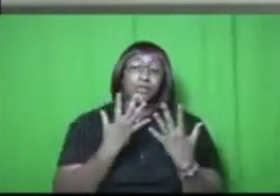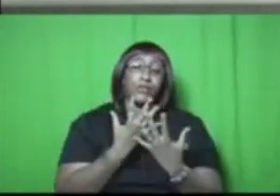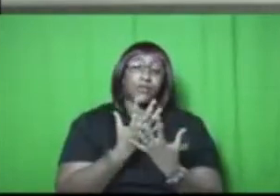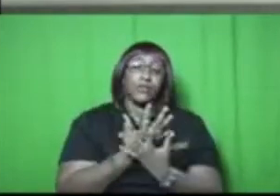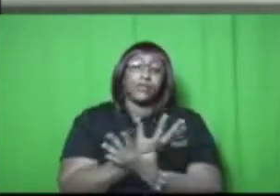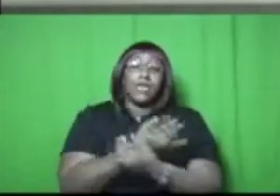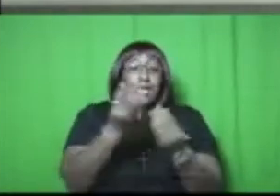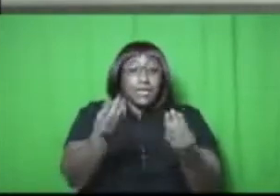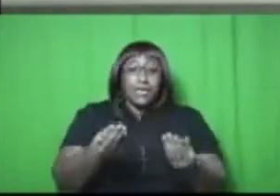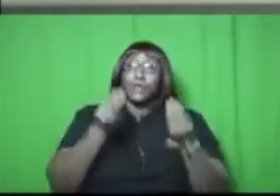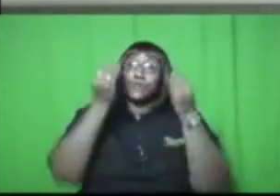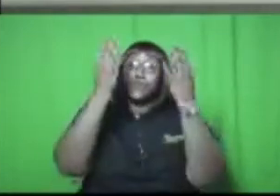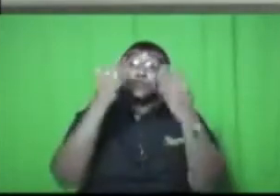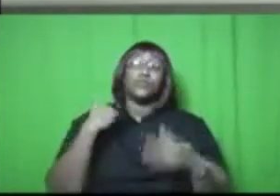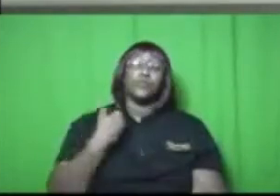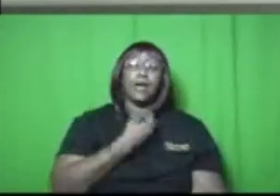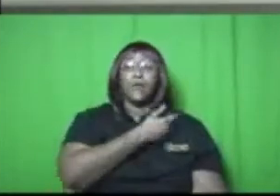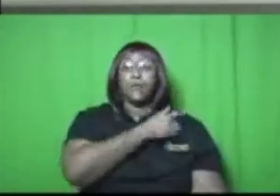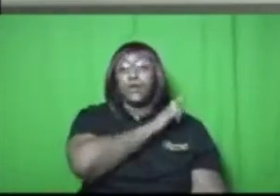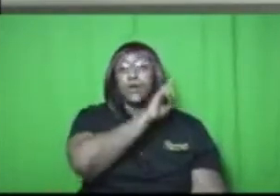up on the Lord.